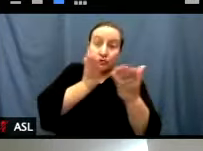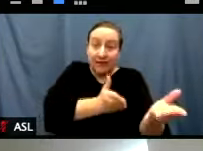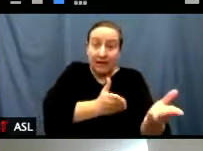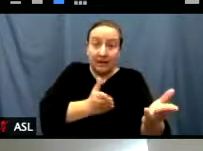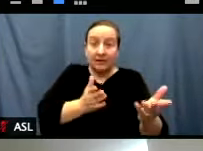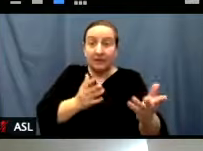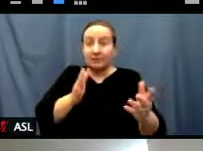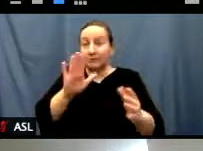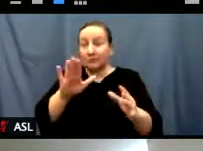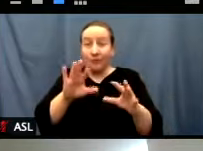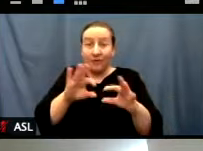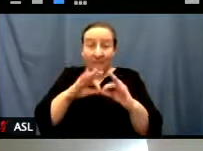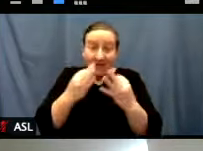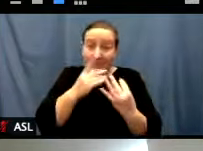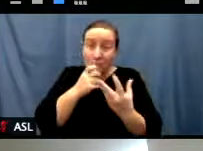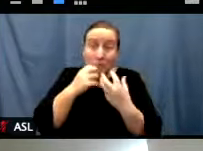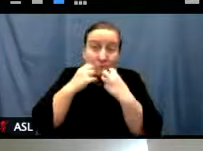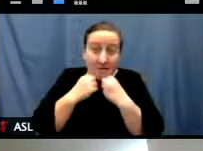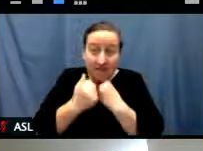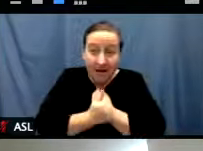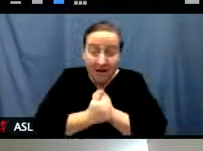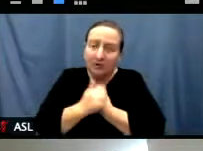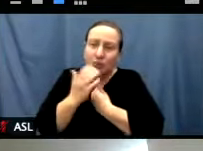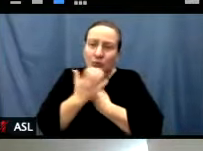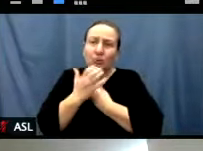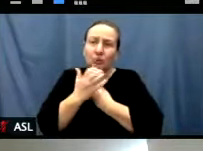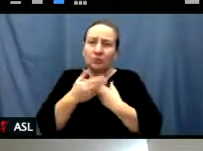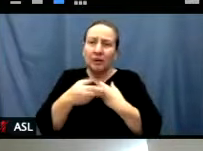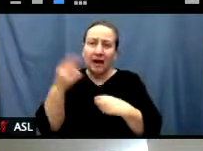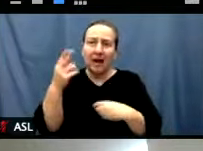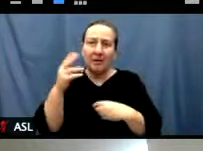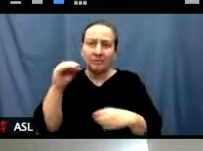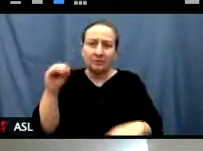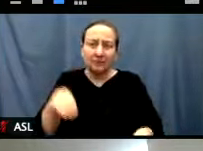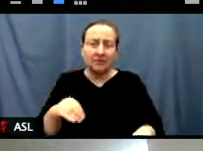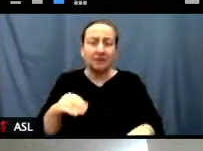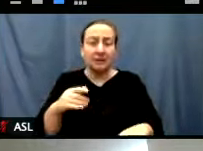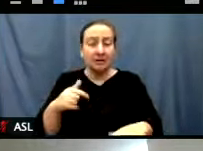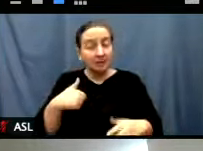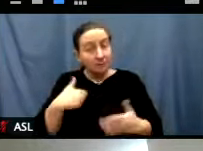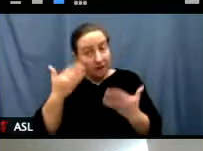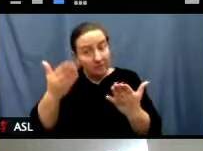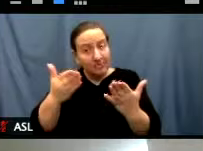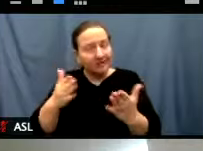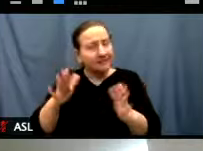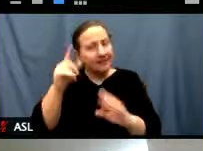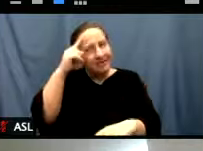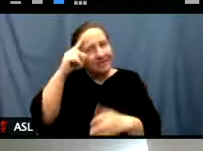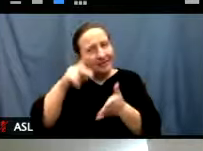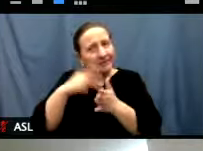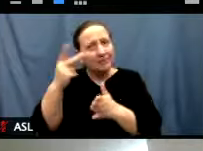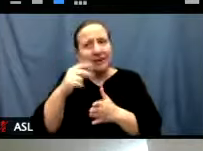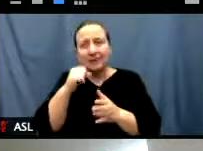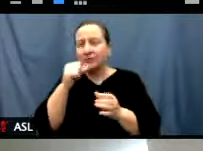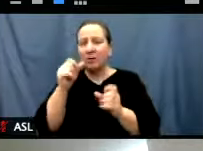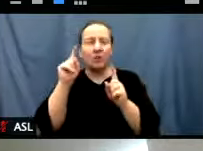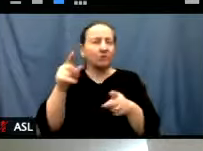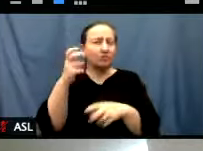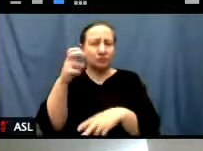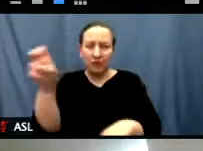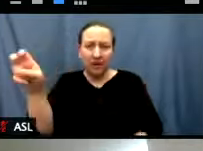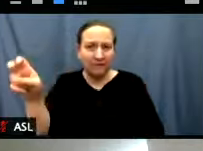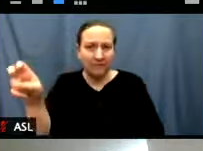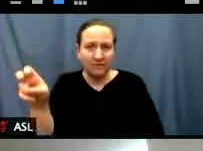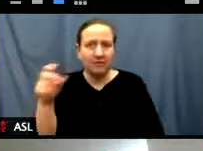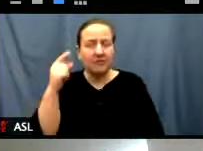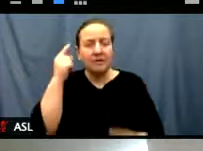loved ones is quite high. So again, recommendation would be to reconsider travel plans and